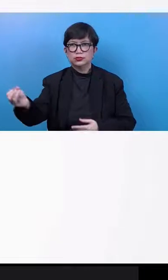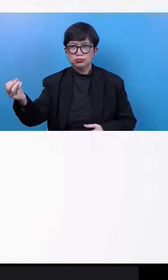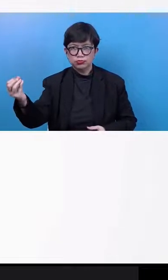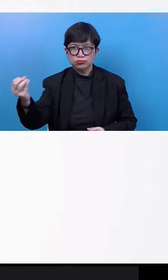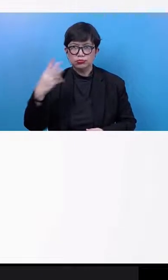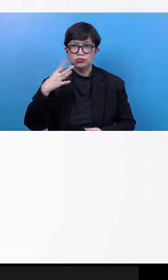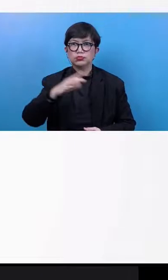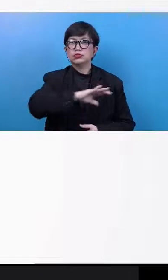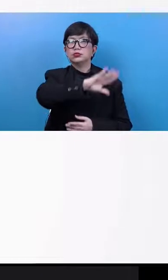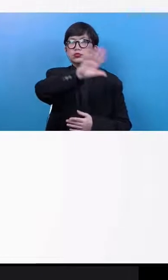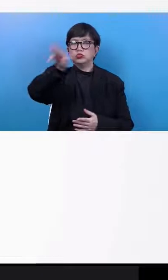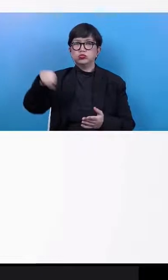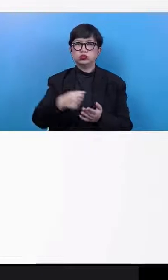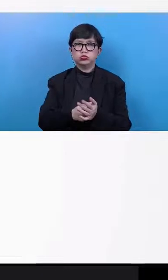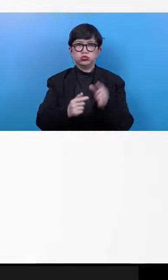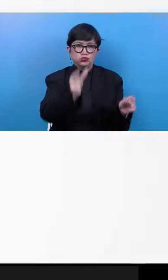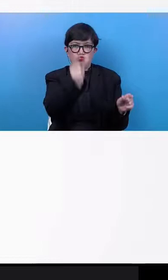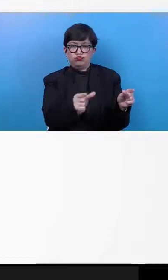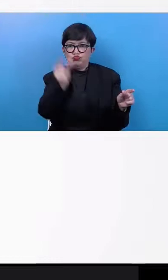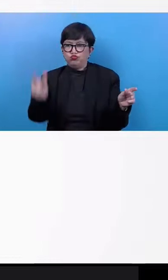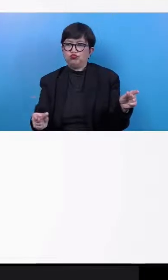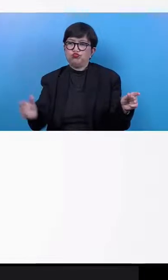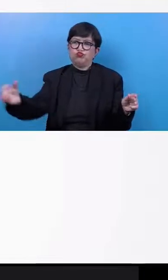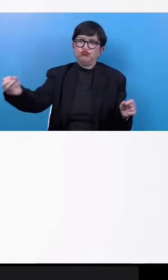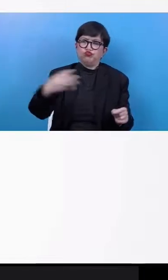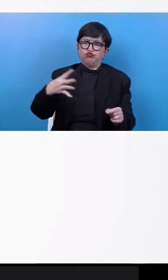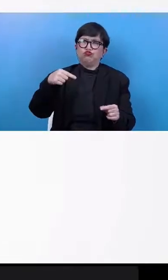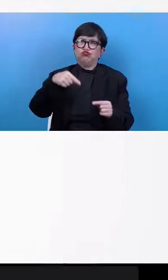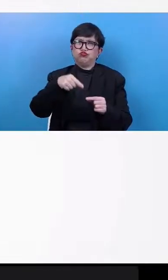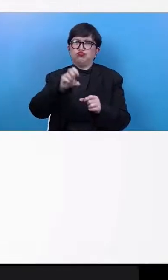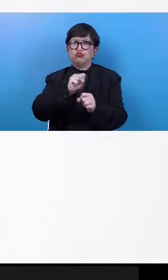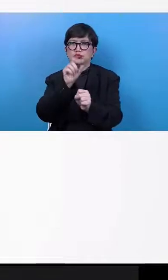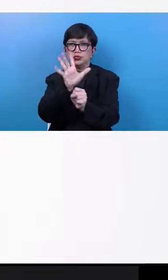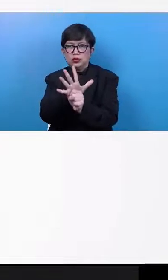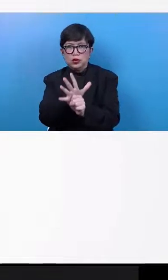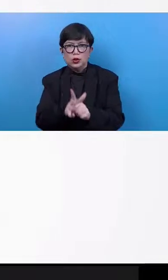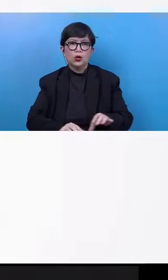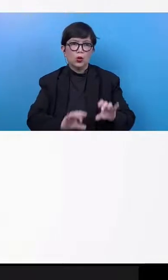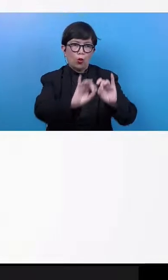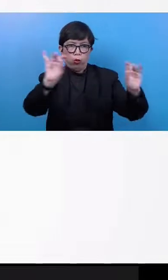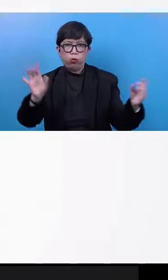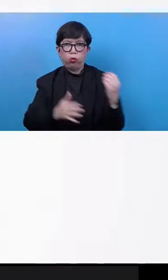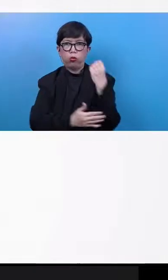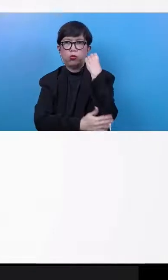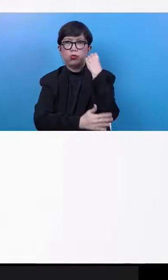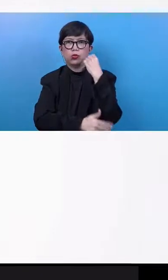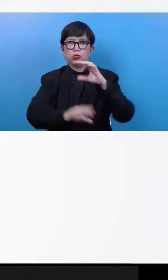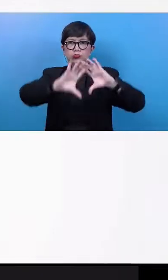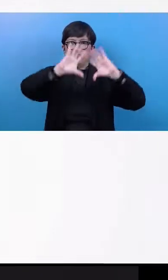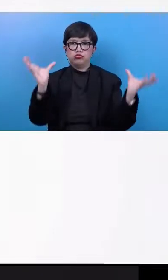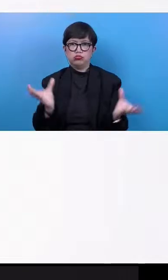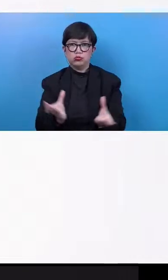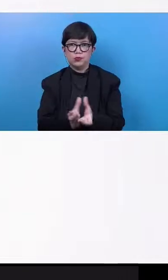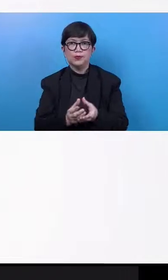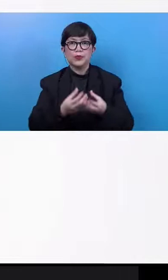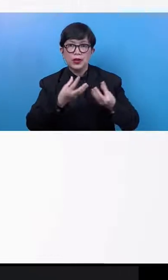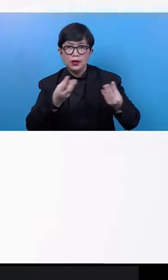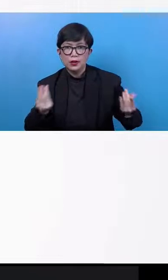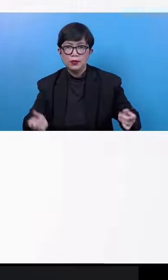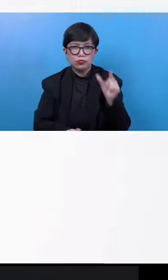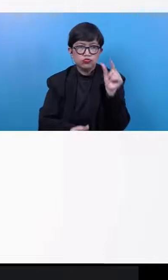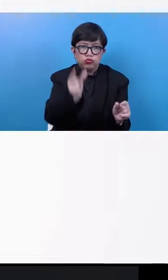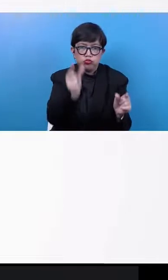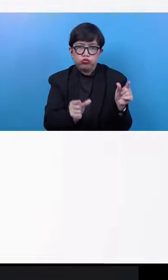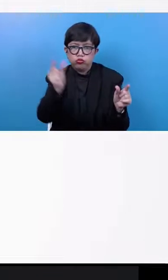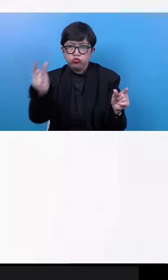room in different countries all over the globe. And for some people, it might have been even worse. Many of us